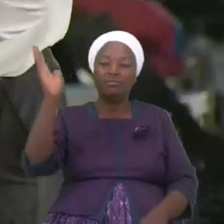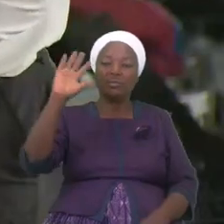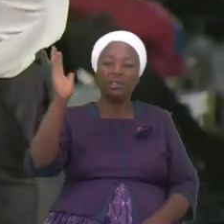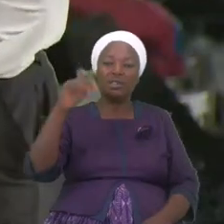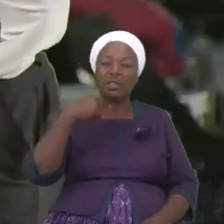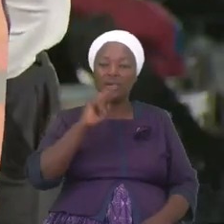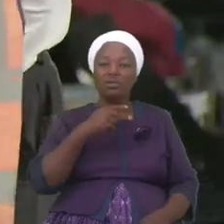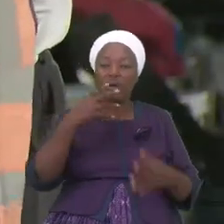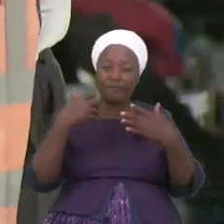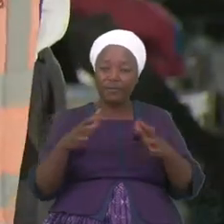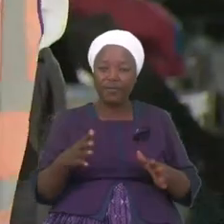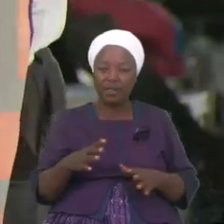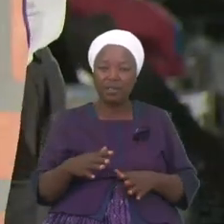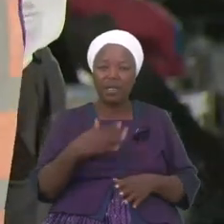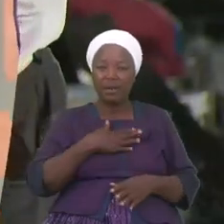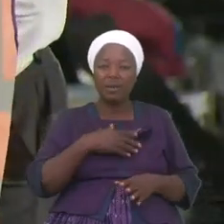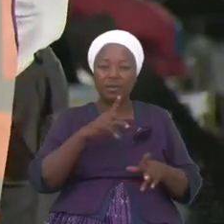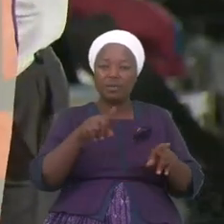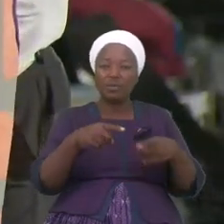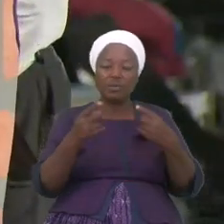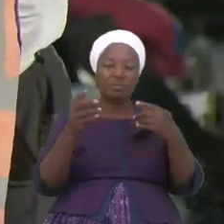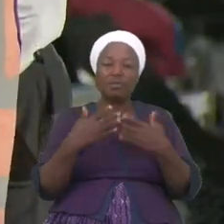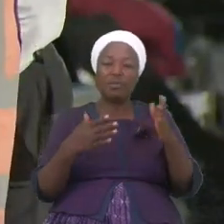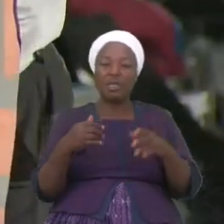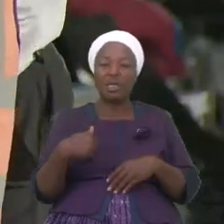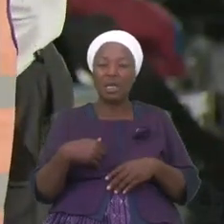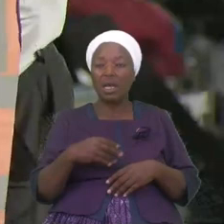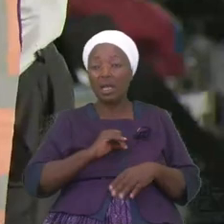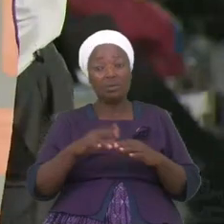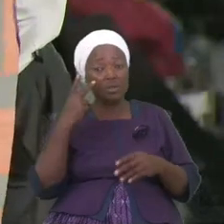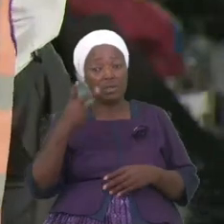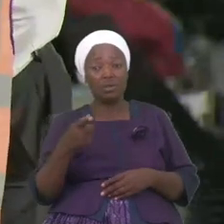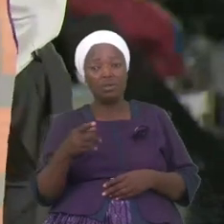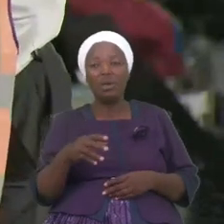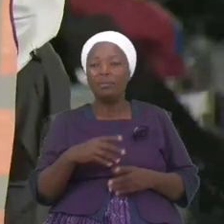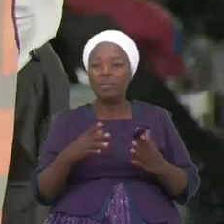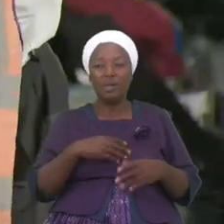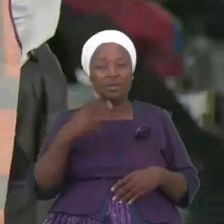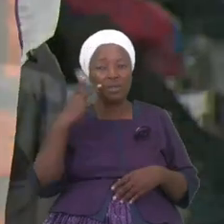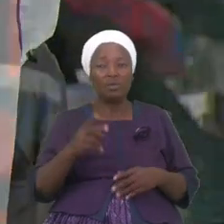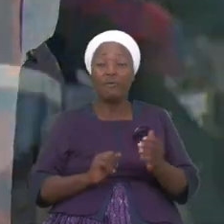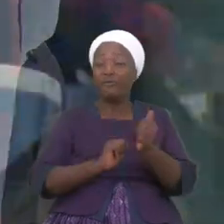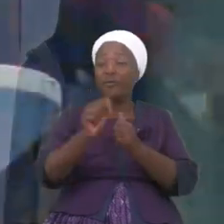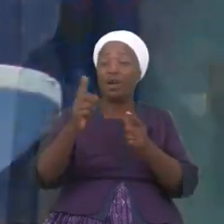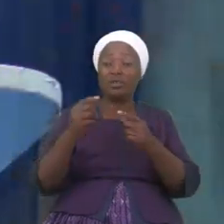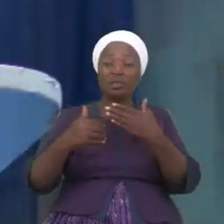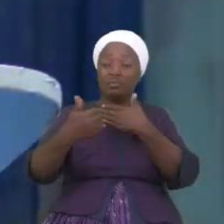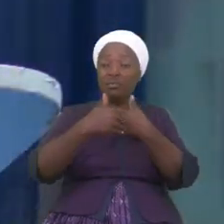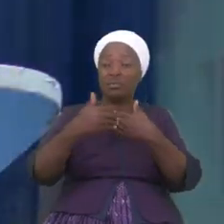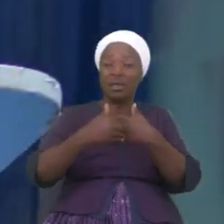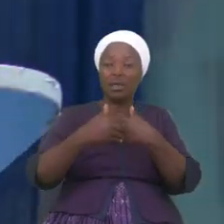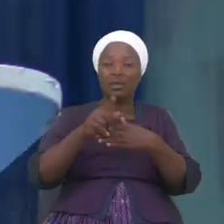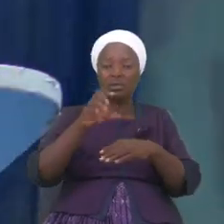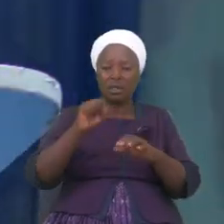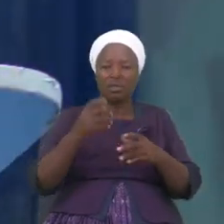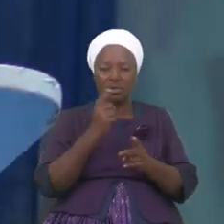All right, let's go back to, I may not see far to the end, to the pavilion side, but you can just come out